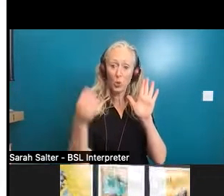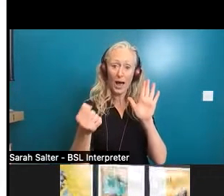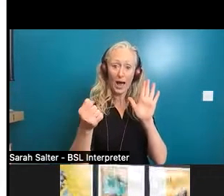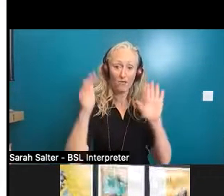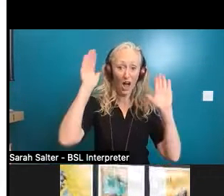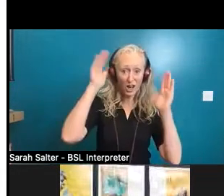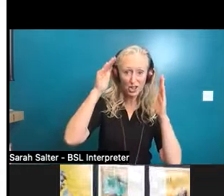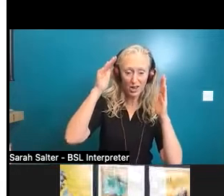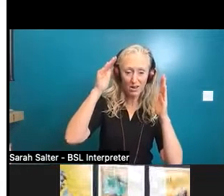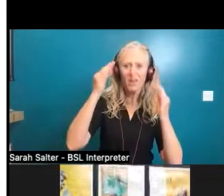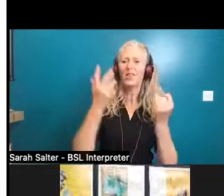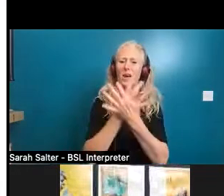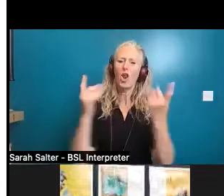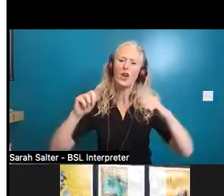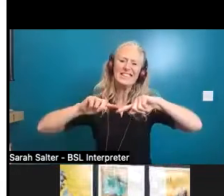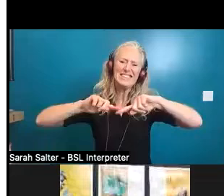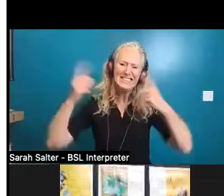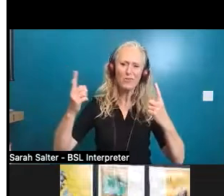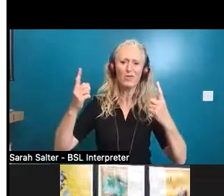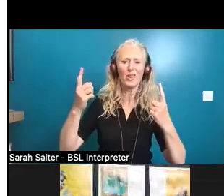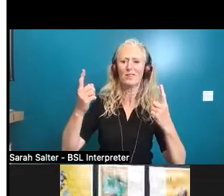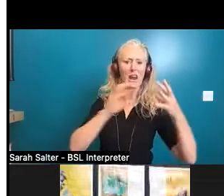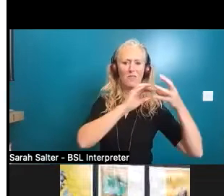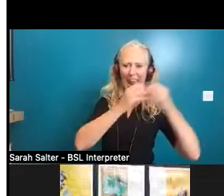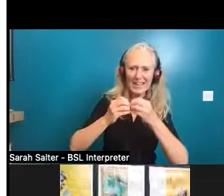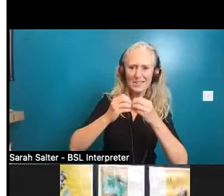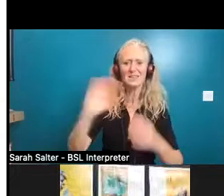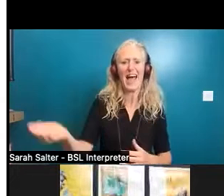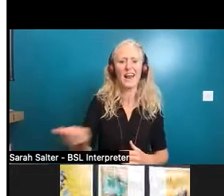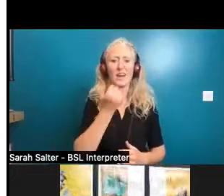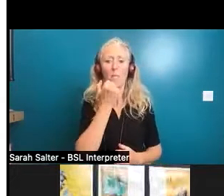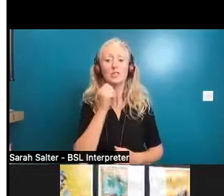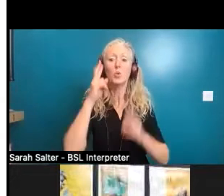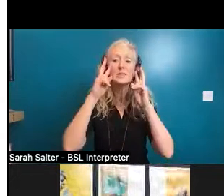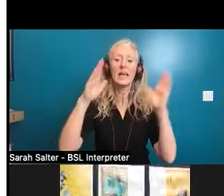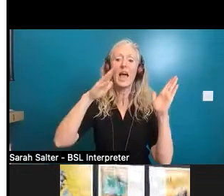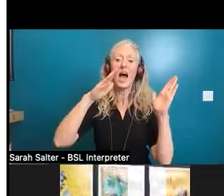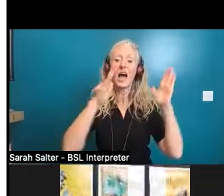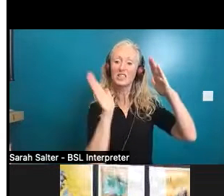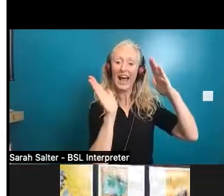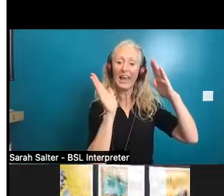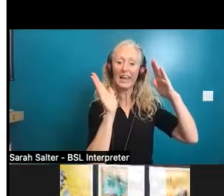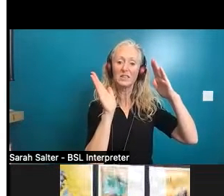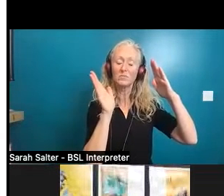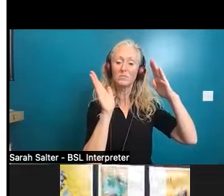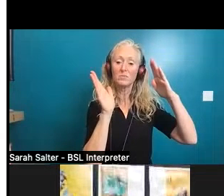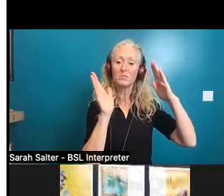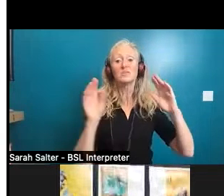And so hopefully I can explain that a little bit. So in italics, you've got USH2A, which is the name of the